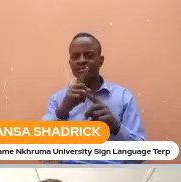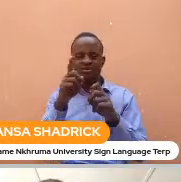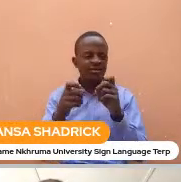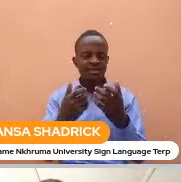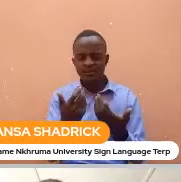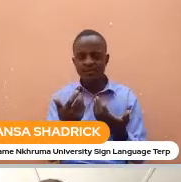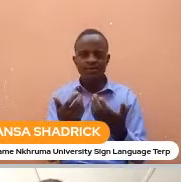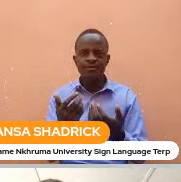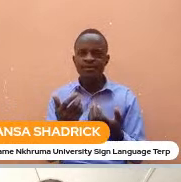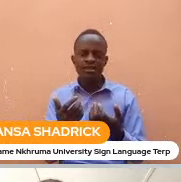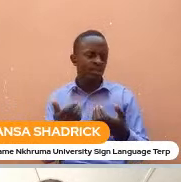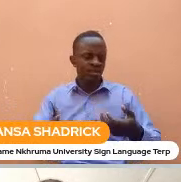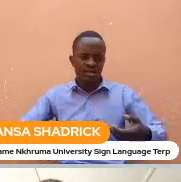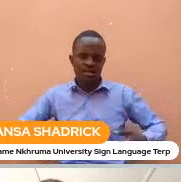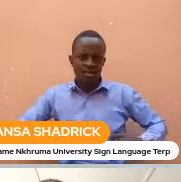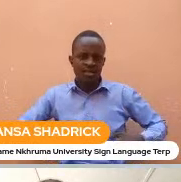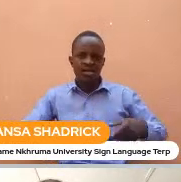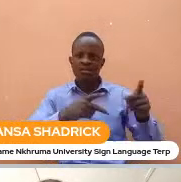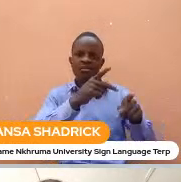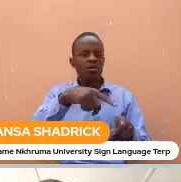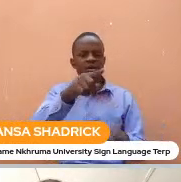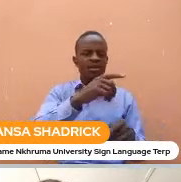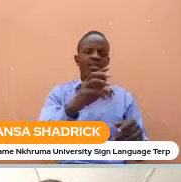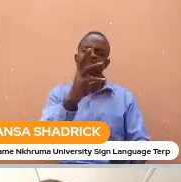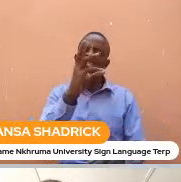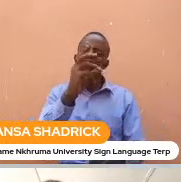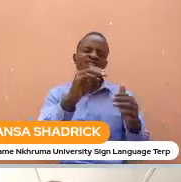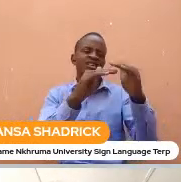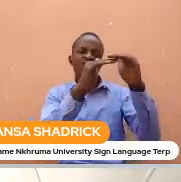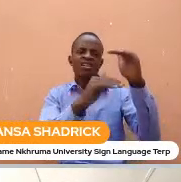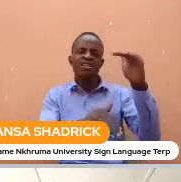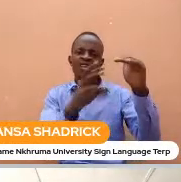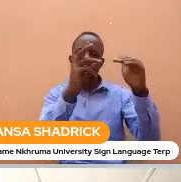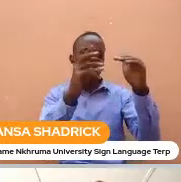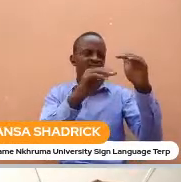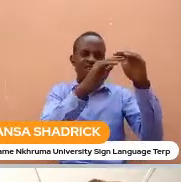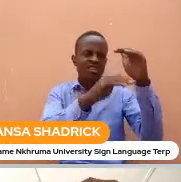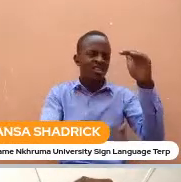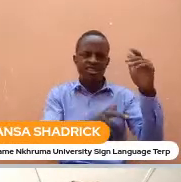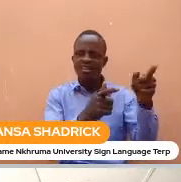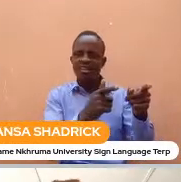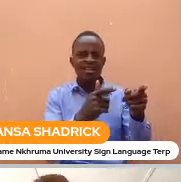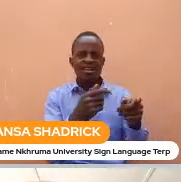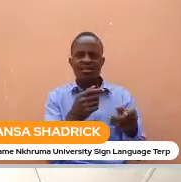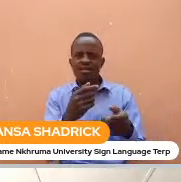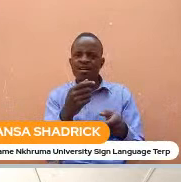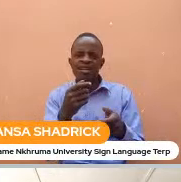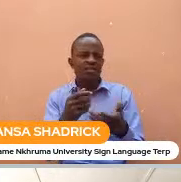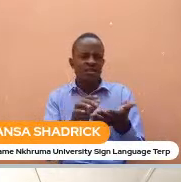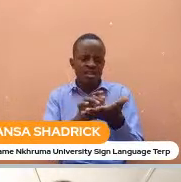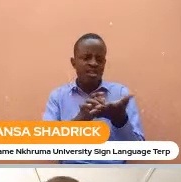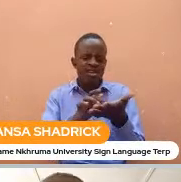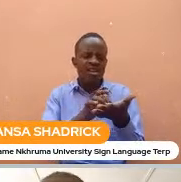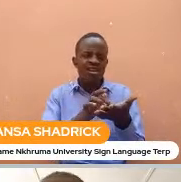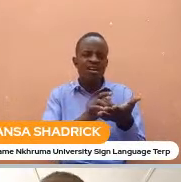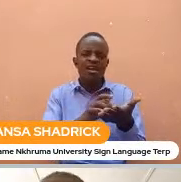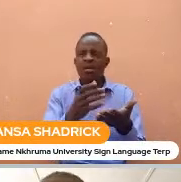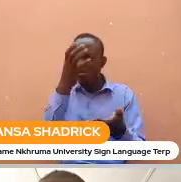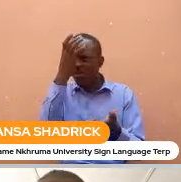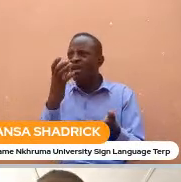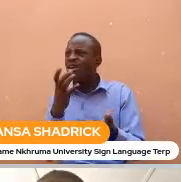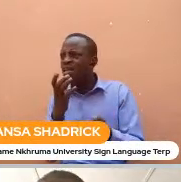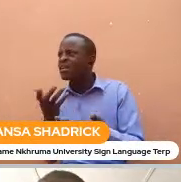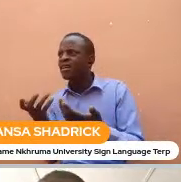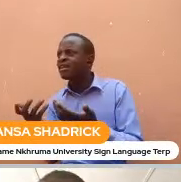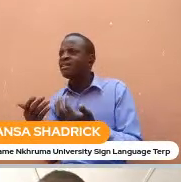for young people who are below the age of 16, and also with regards to them getting consent from their parent or guardian? How has that been?